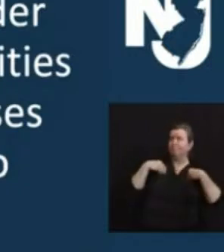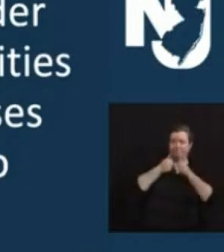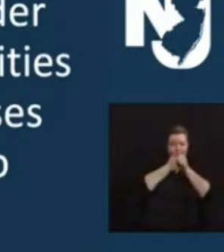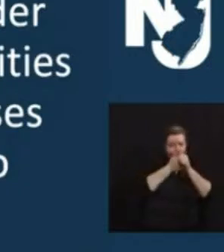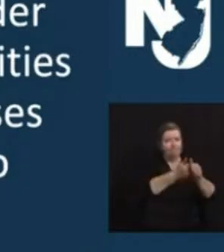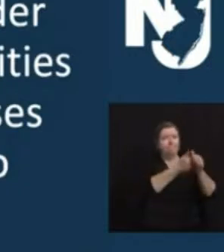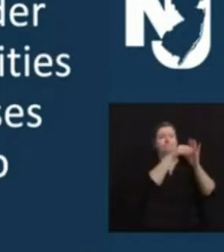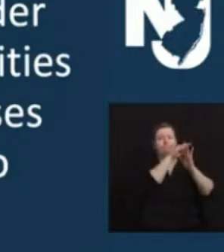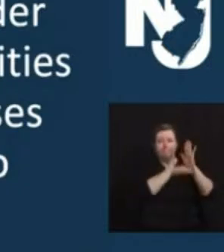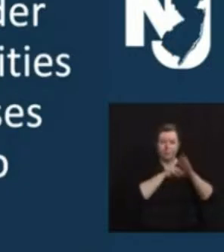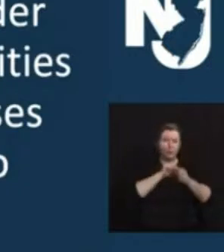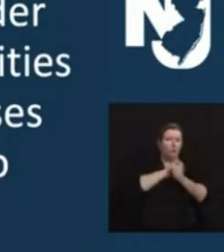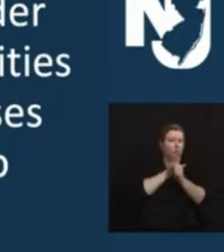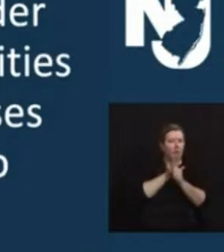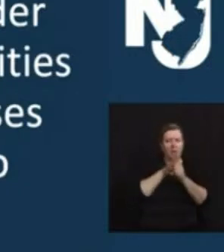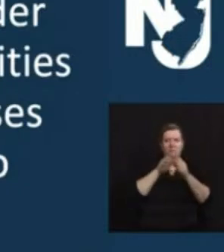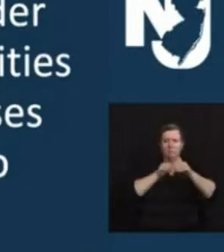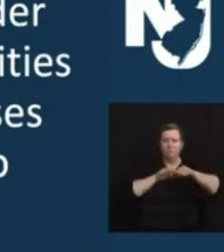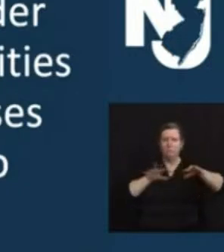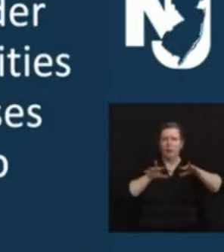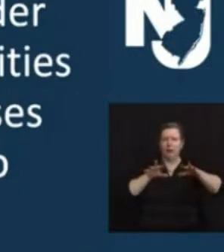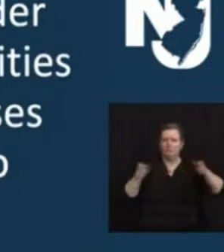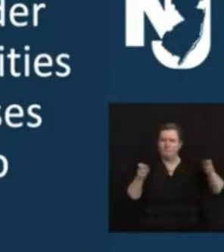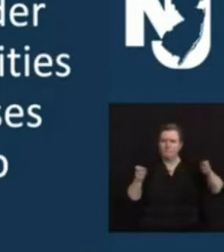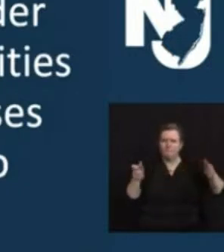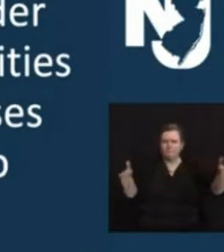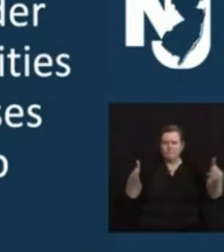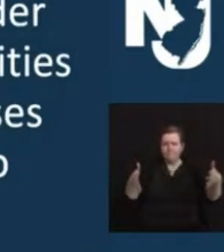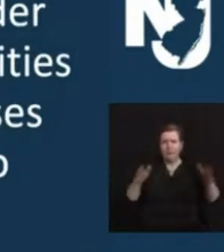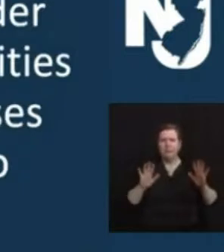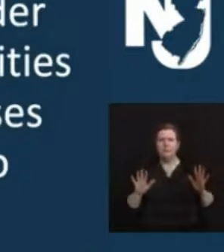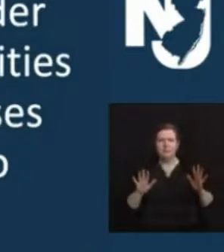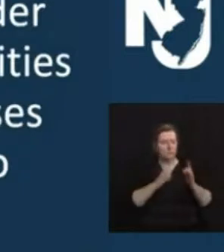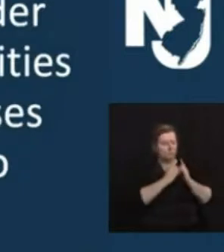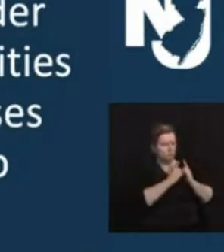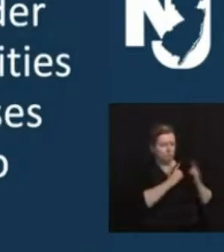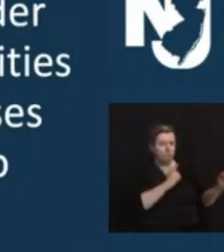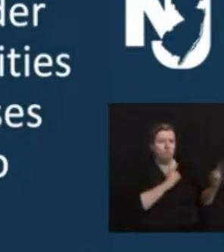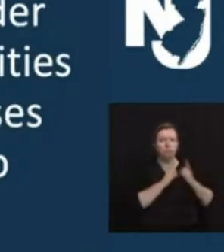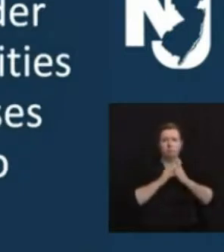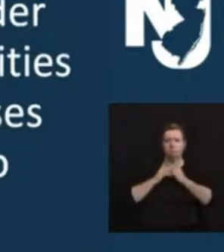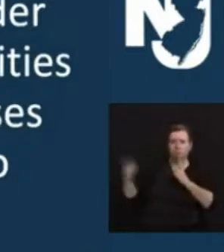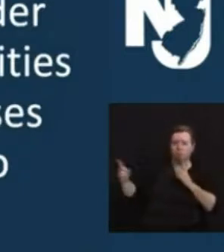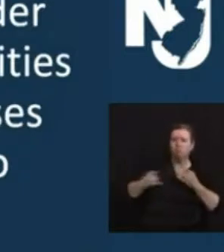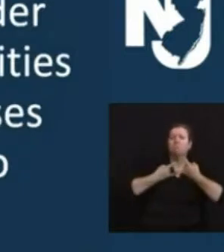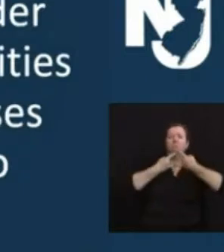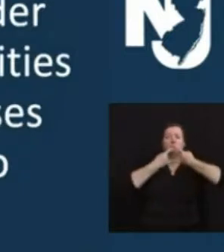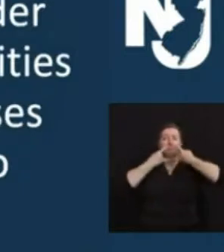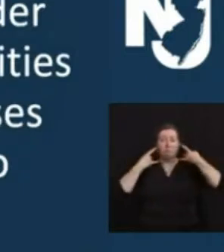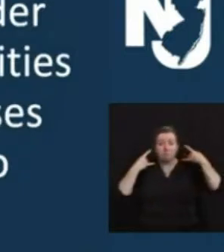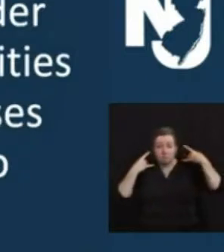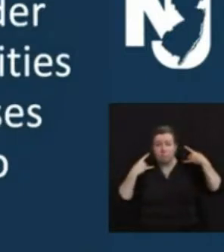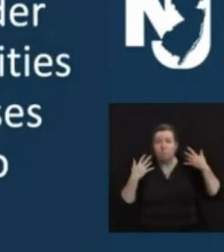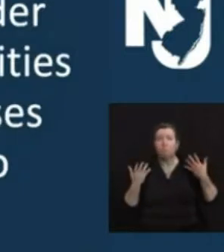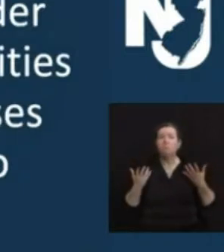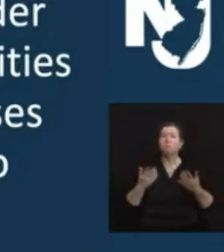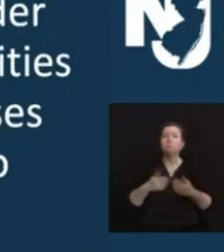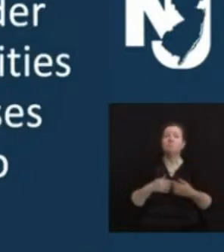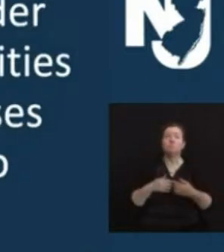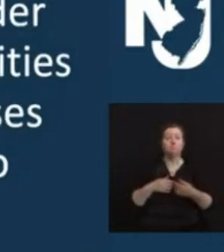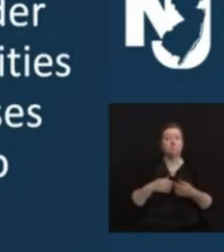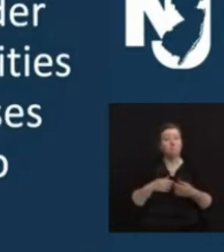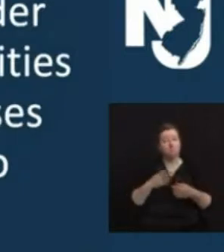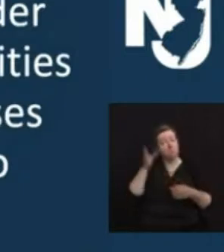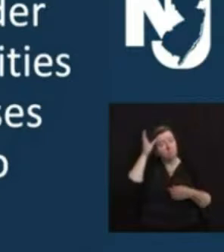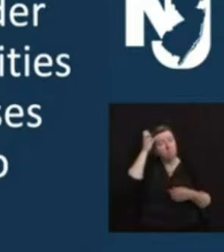pandemic to heart through constant social distancing, wearing your face masks, and just exercising common sense. By the